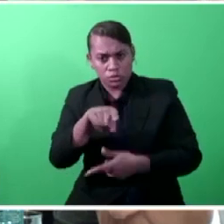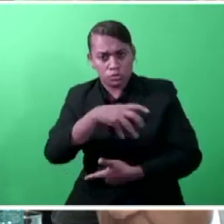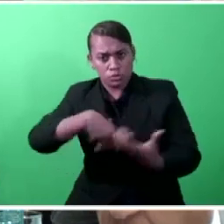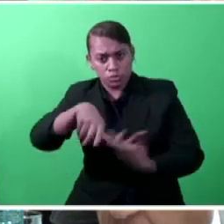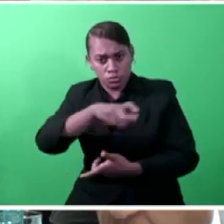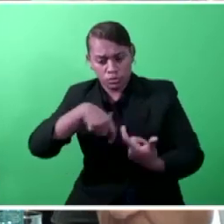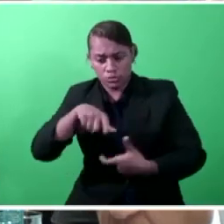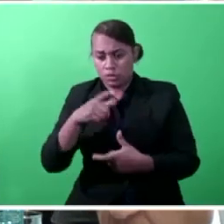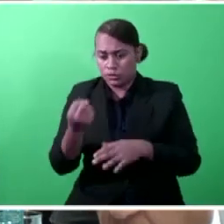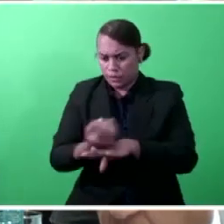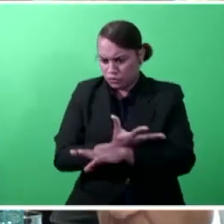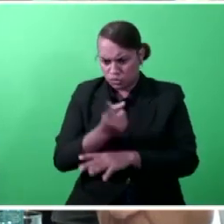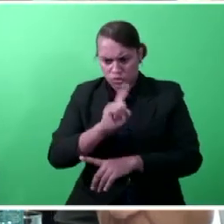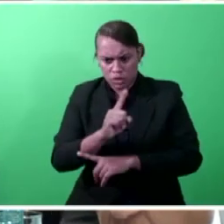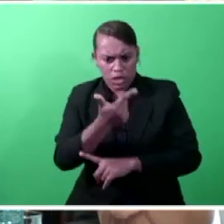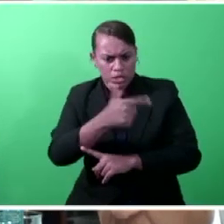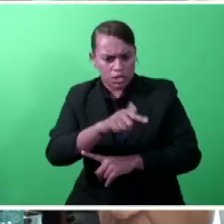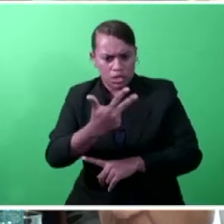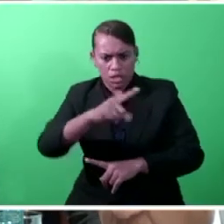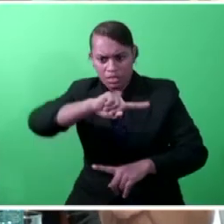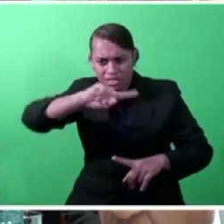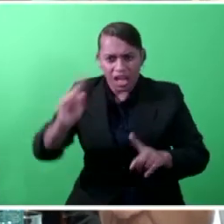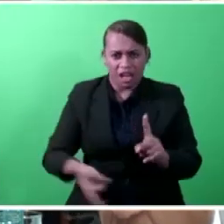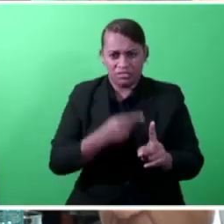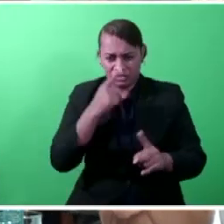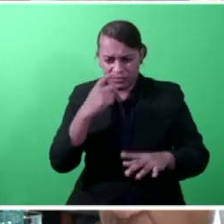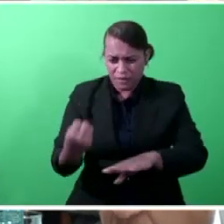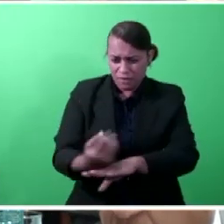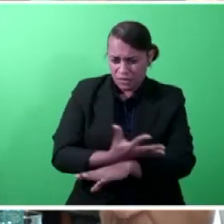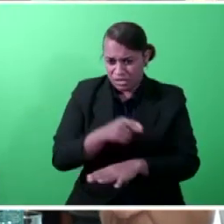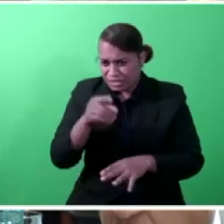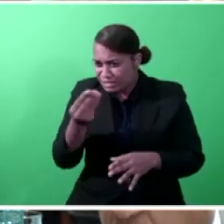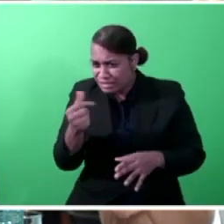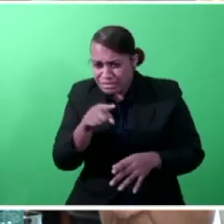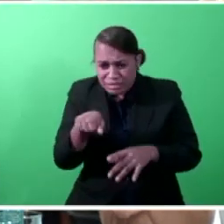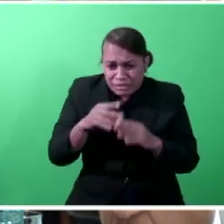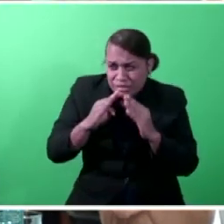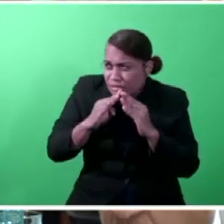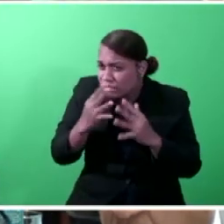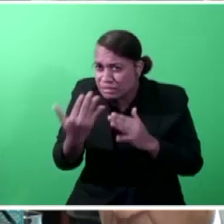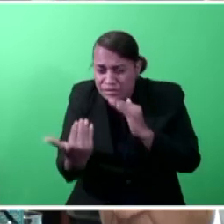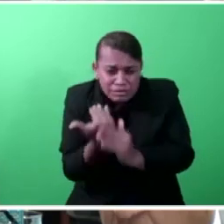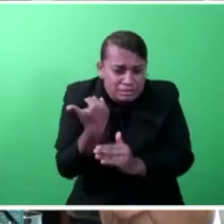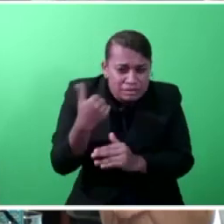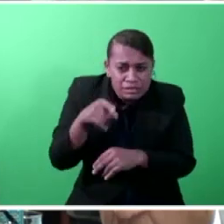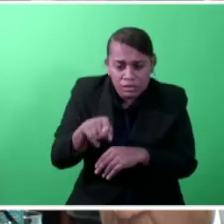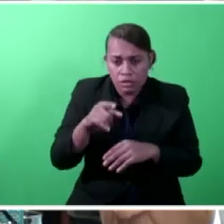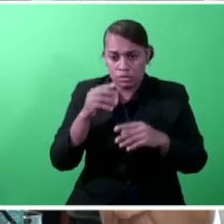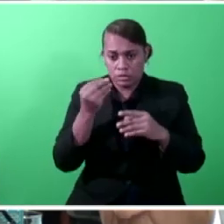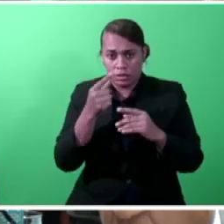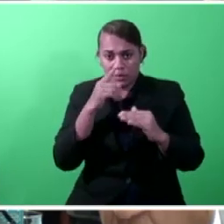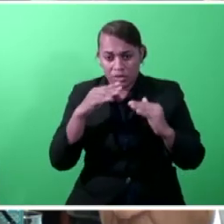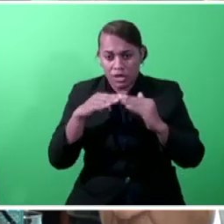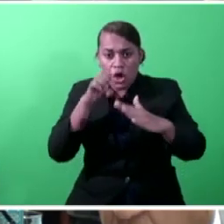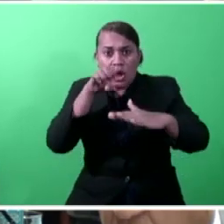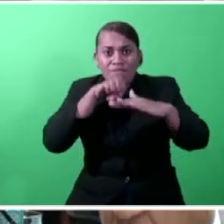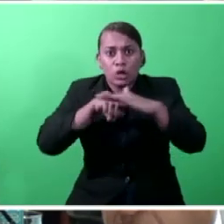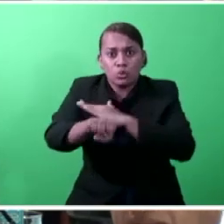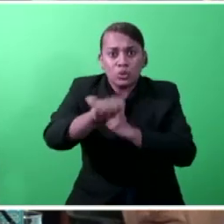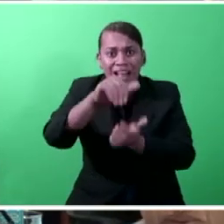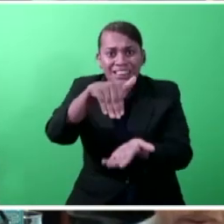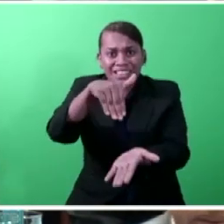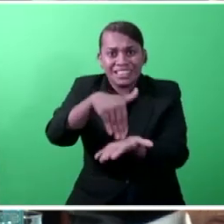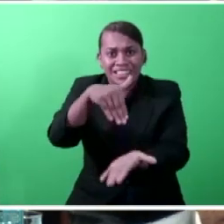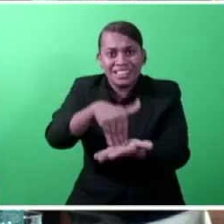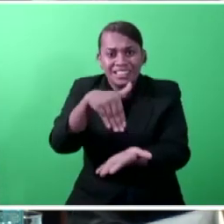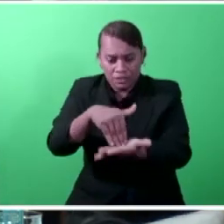almost 78,000 people, with some seeking shelter in evacuation centers, and there were also 2 confirmed casualties